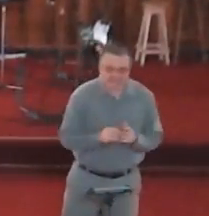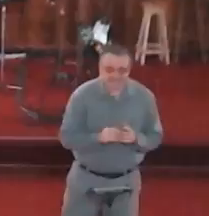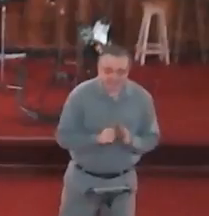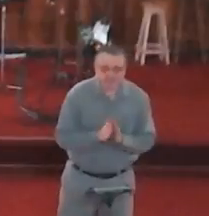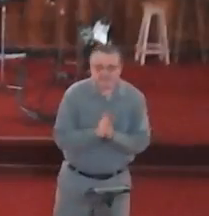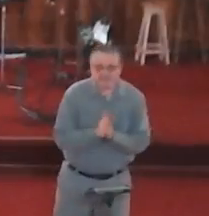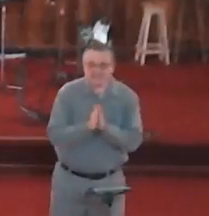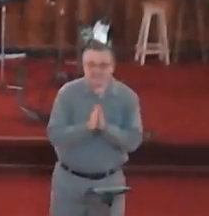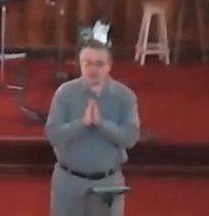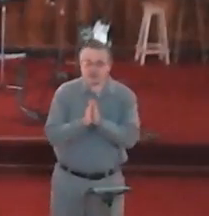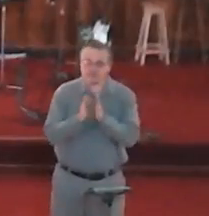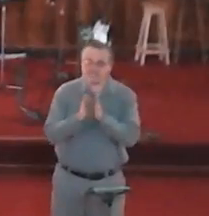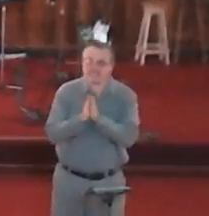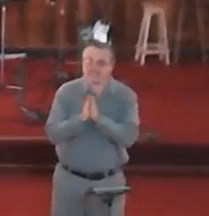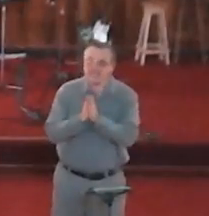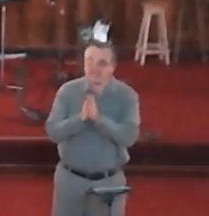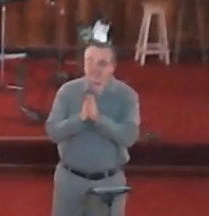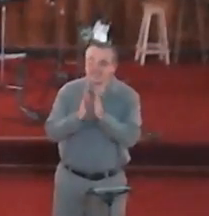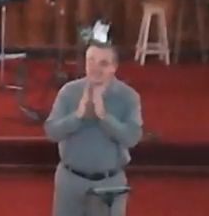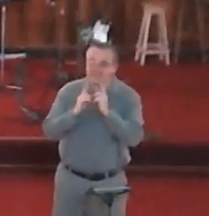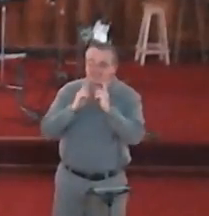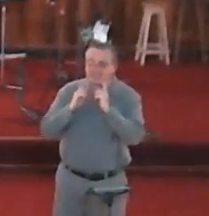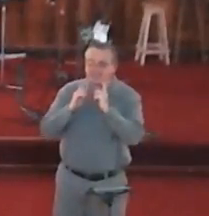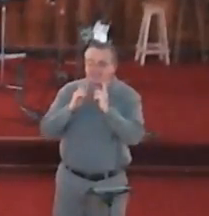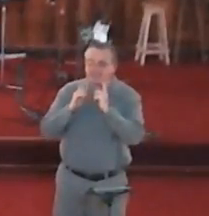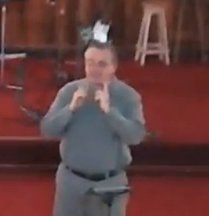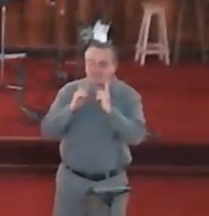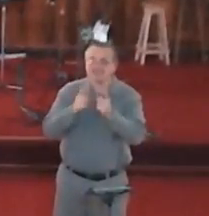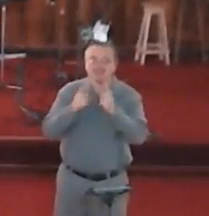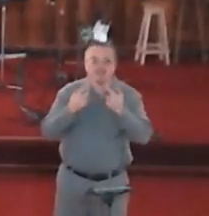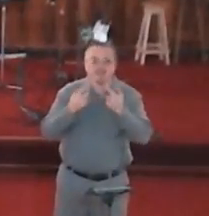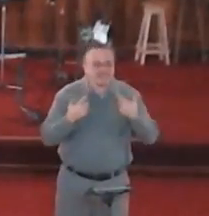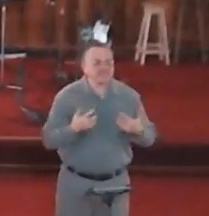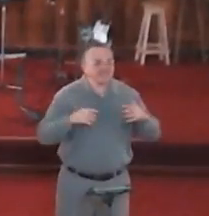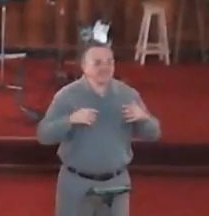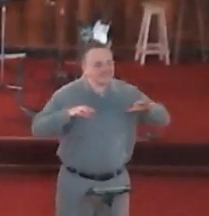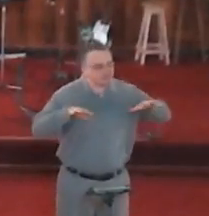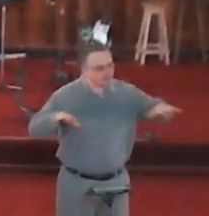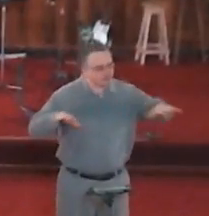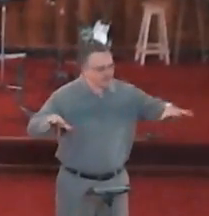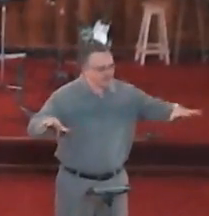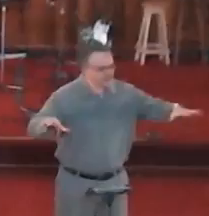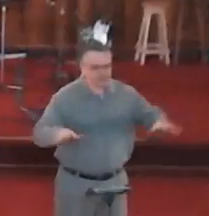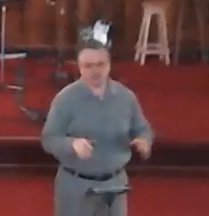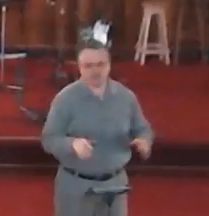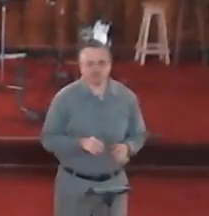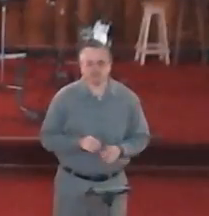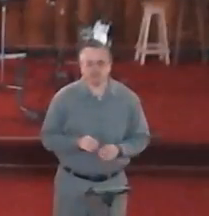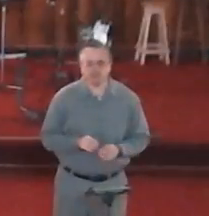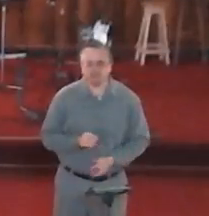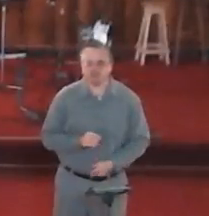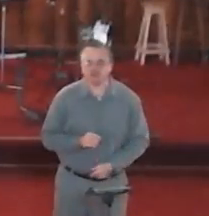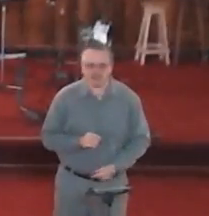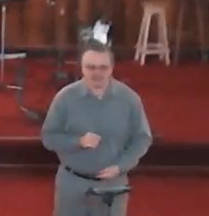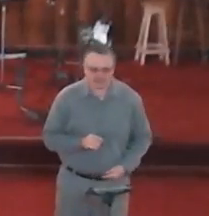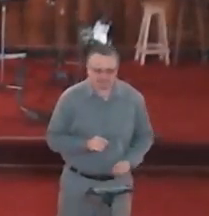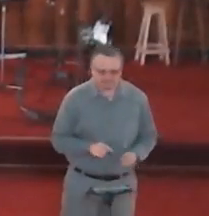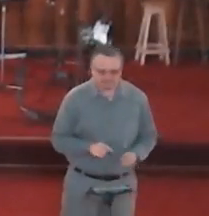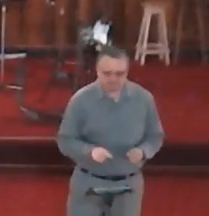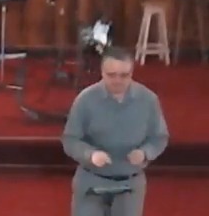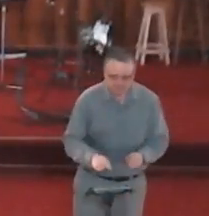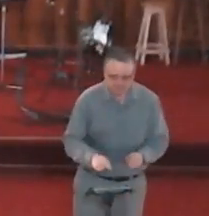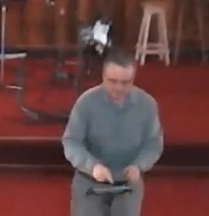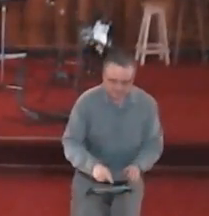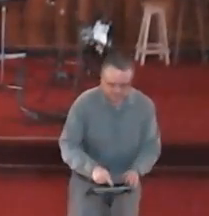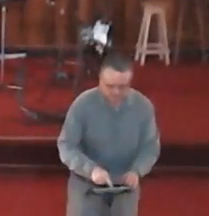en Santiago entendemos de que es la medida de la madurez de una persona. The book